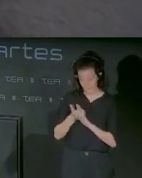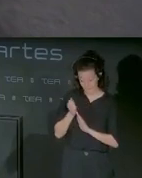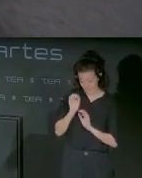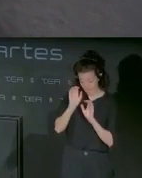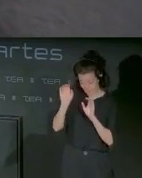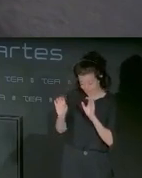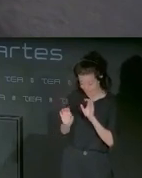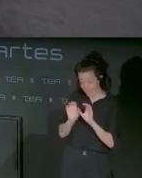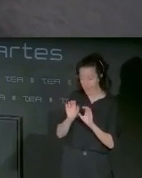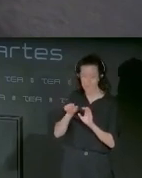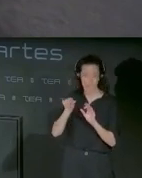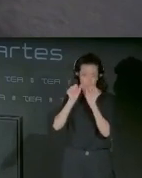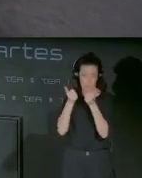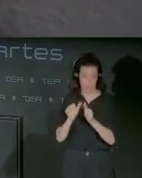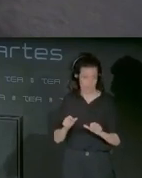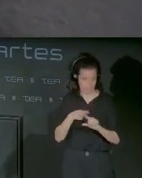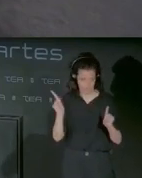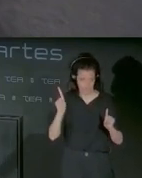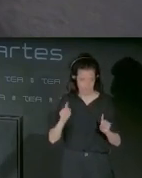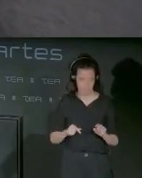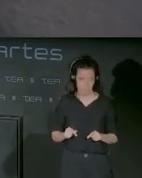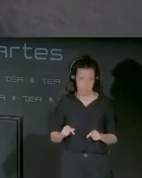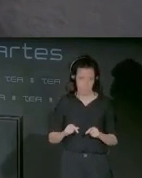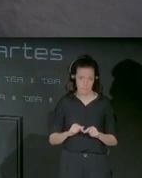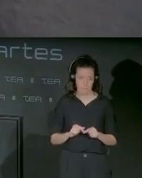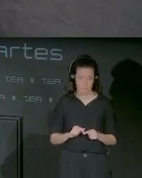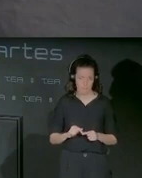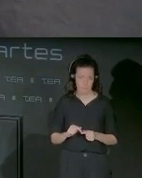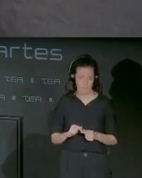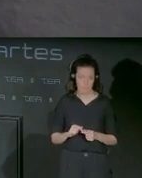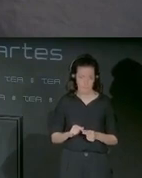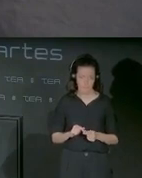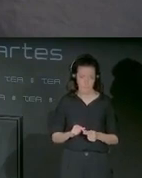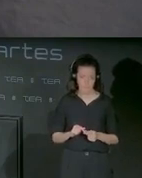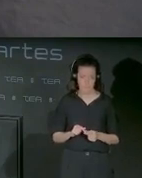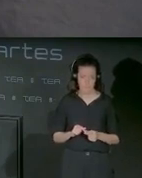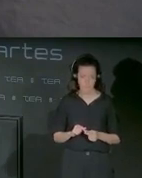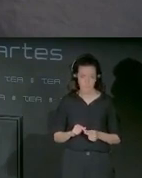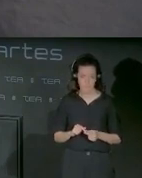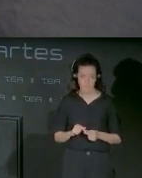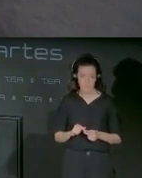until recently when we still accepted applications, and try to